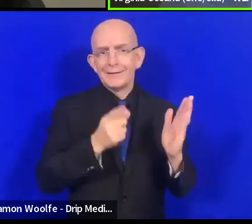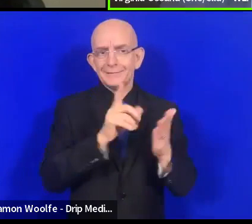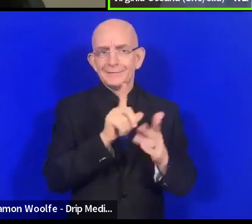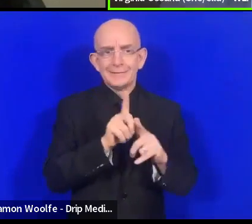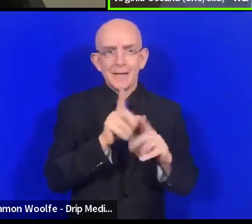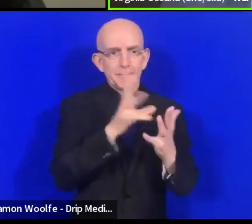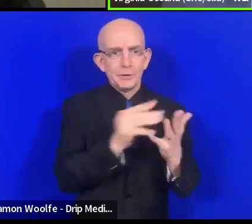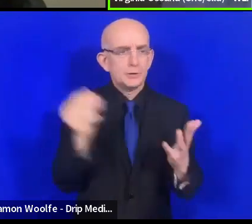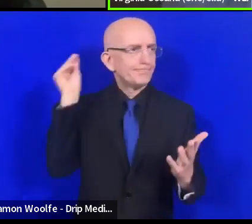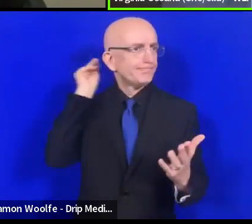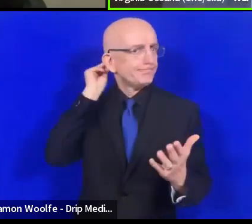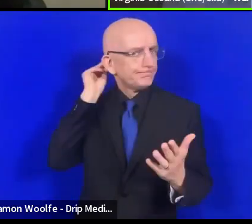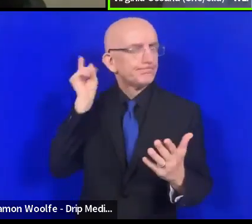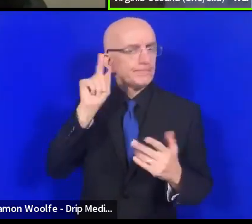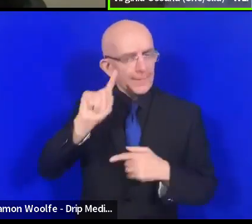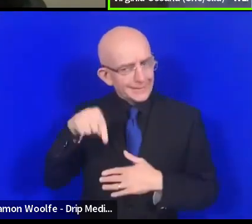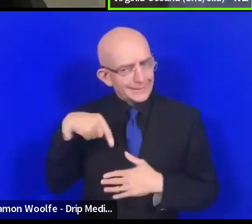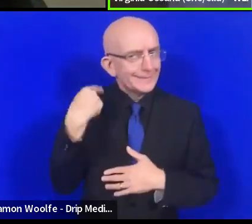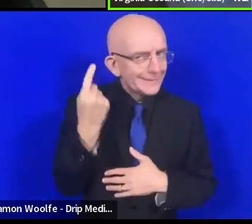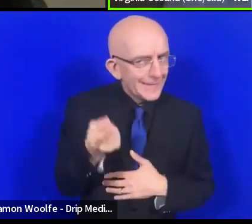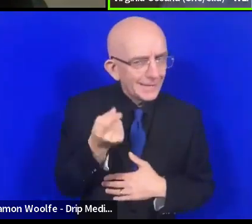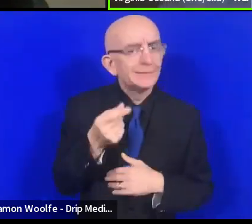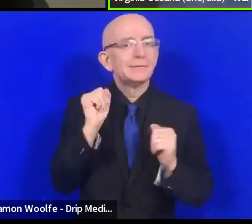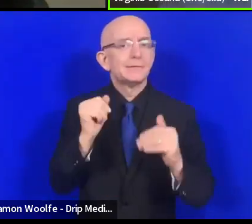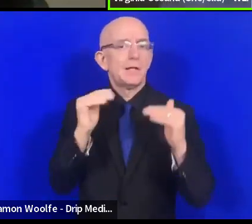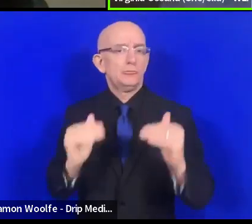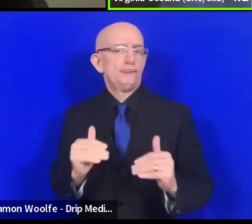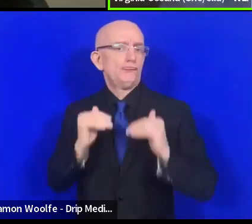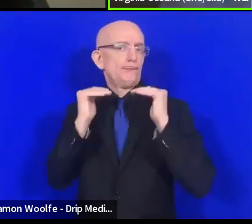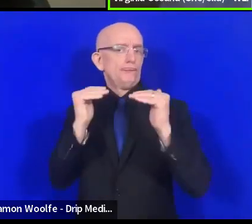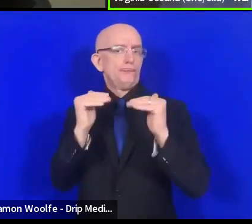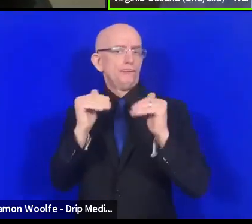into consideration the feedback you received from feminists with disabilities?